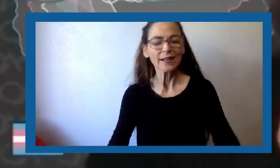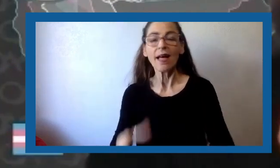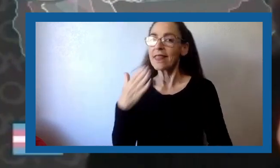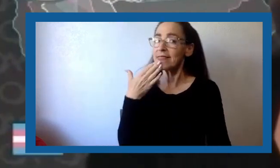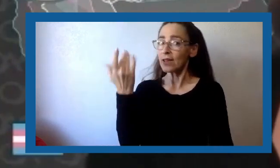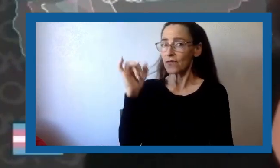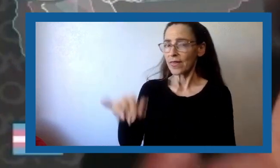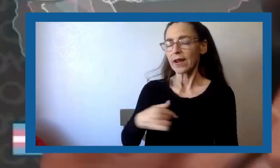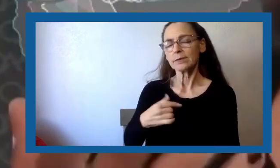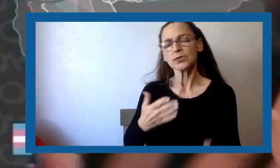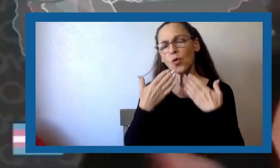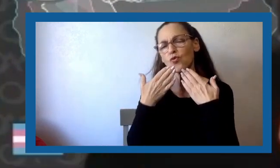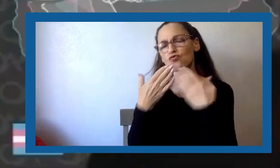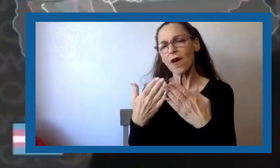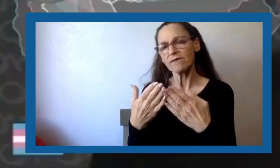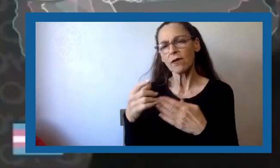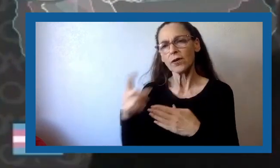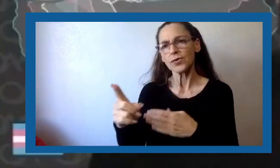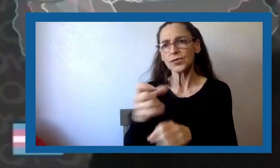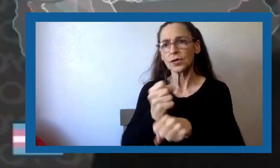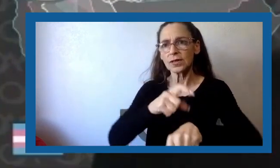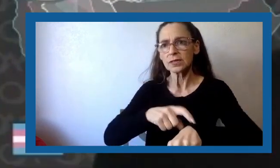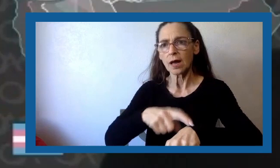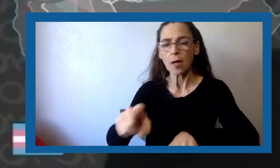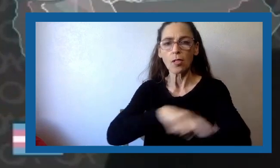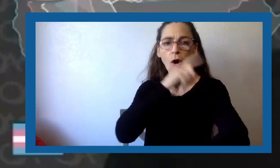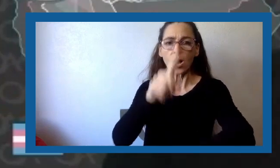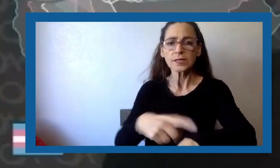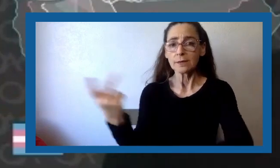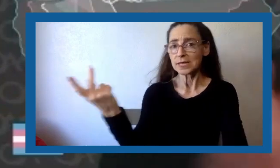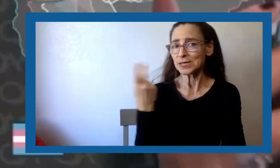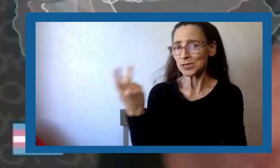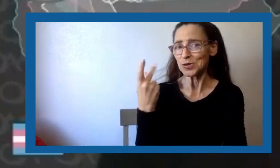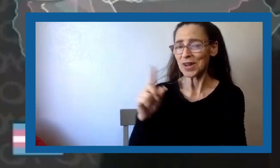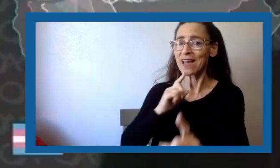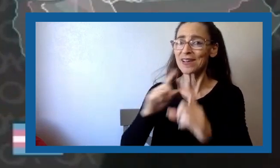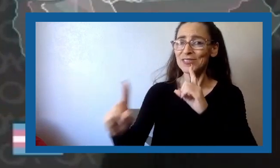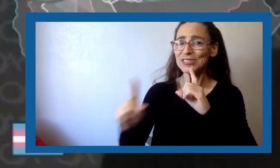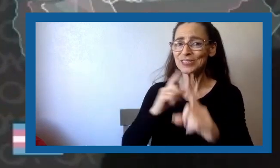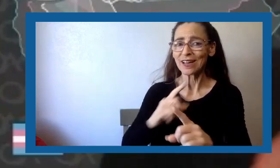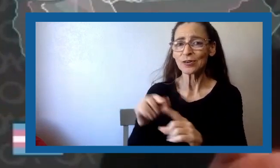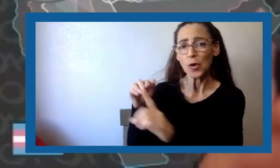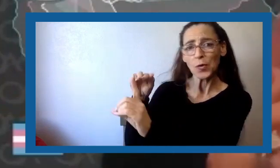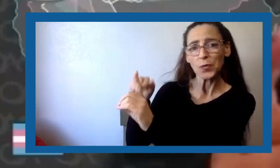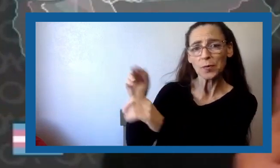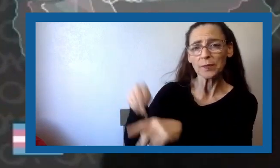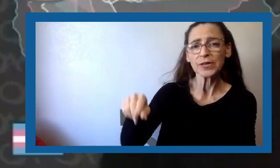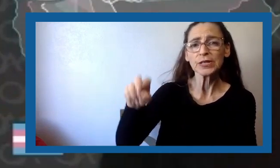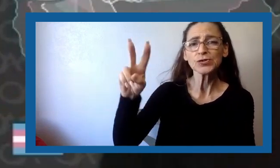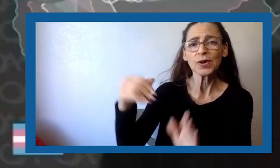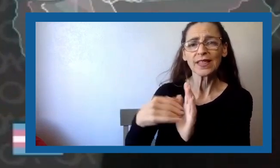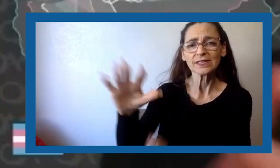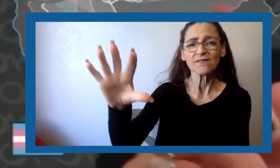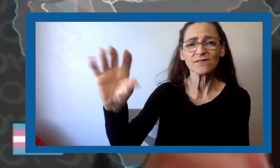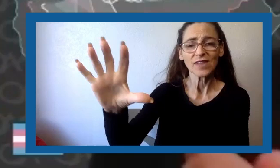you for that. I am so grateful that you've taken the time. It's been a long time since you and I have spoke. I was reminding folks that 2005 in Hayward at